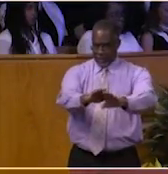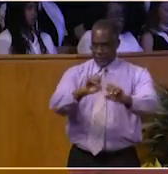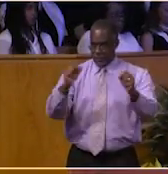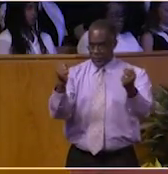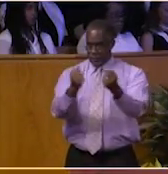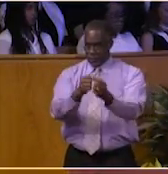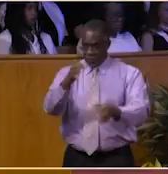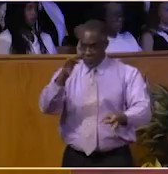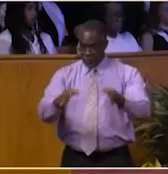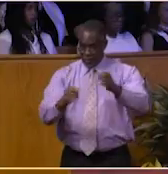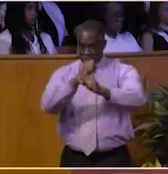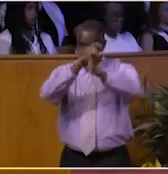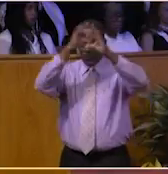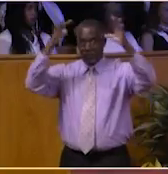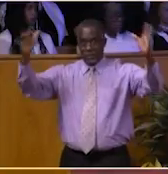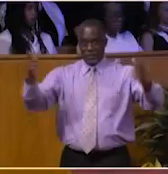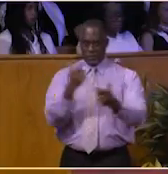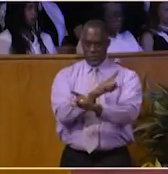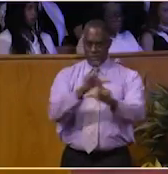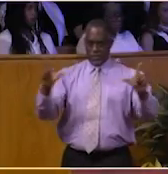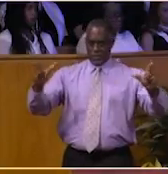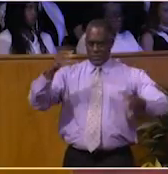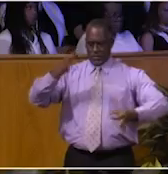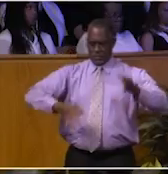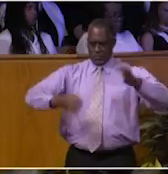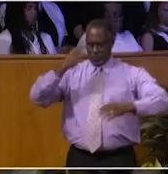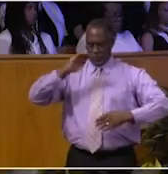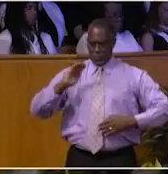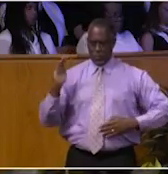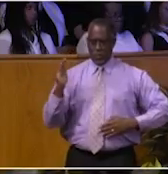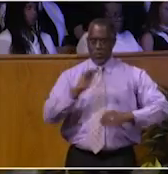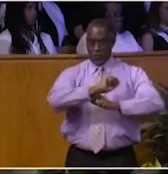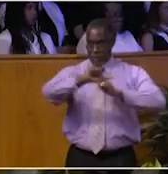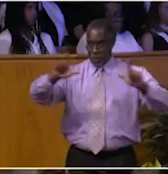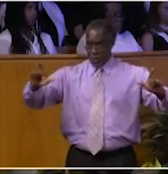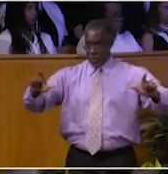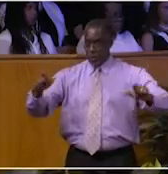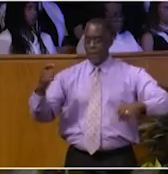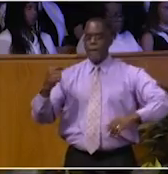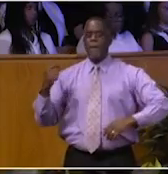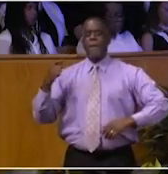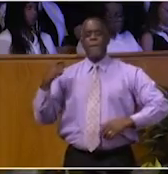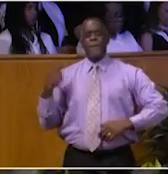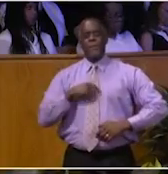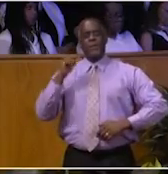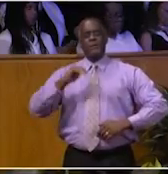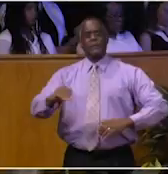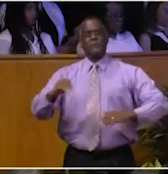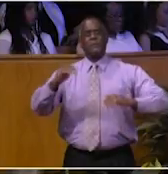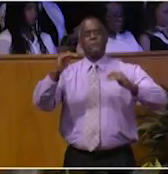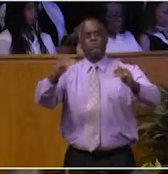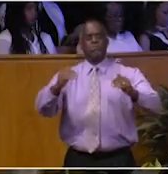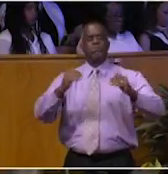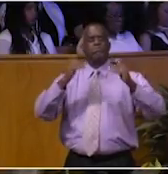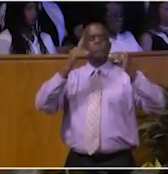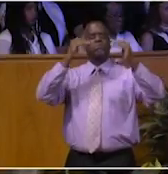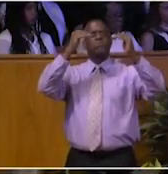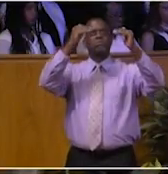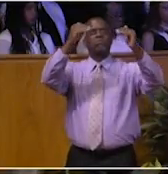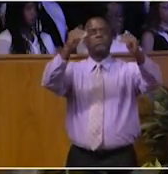of liberty, justice, and freedom for all has to be elevated to the high moral ground of